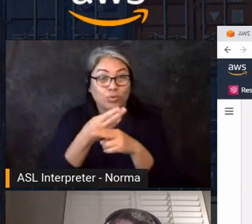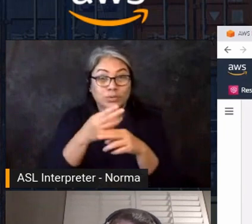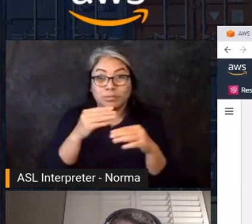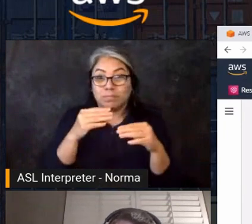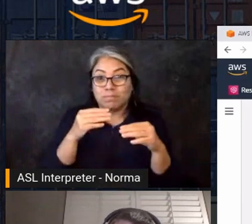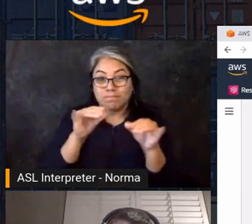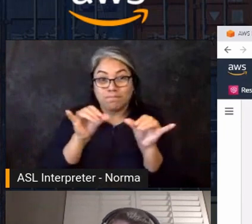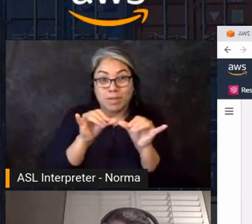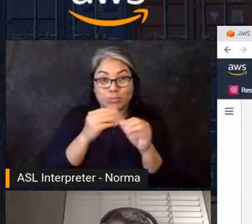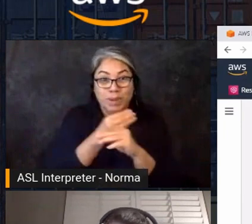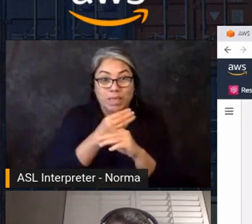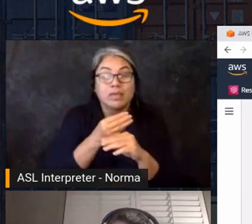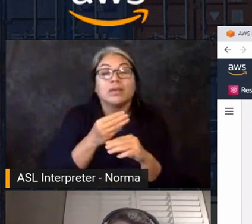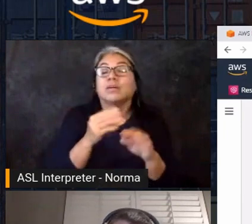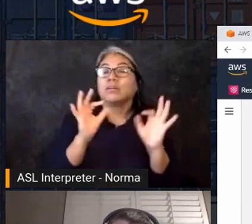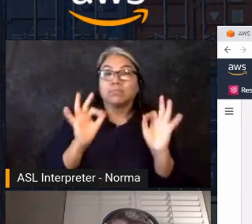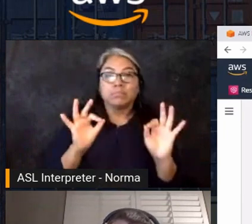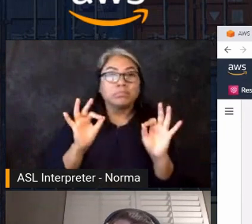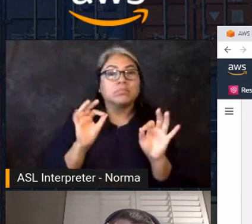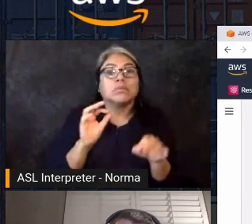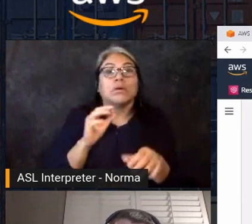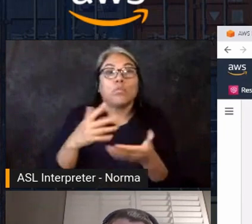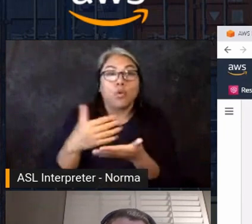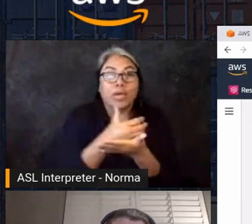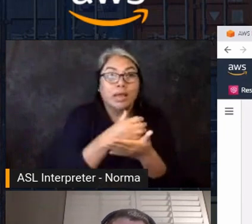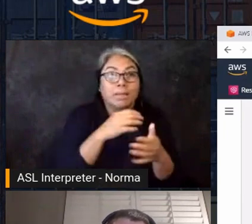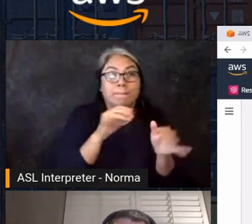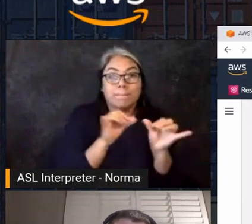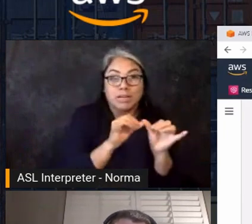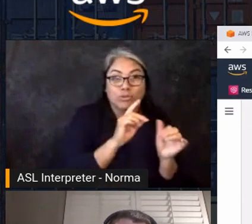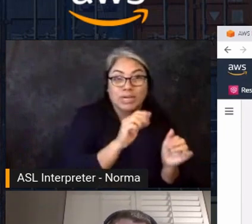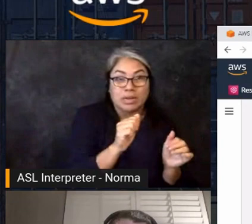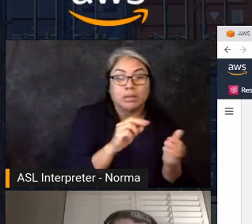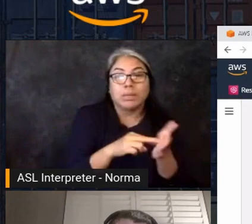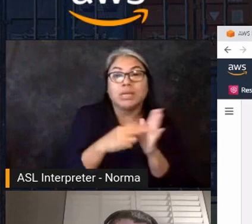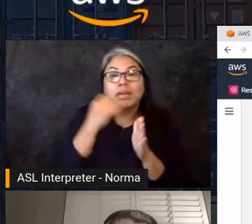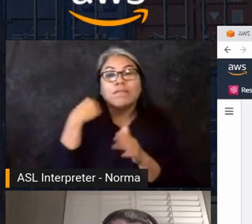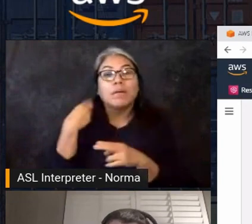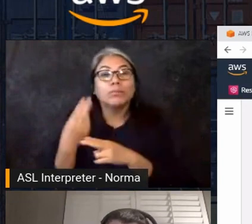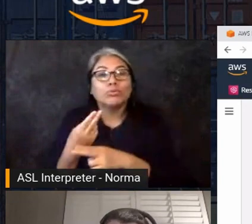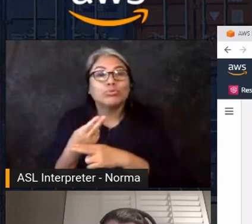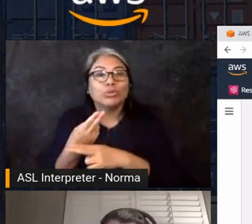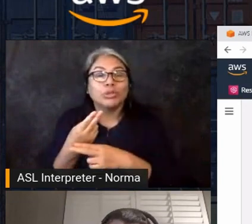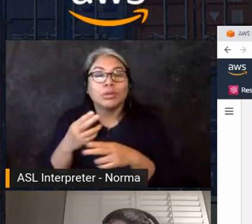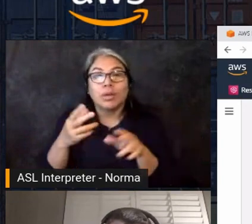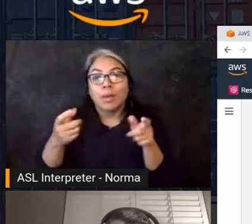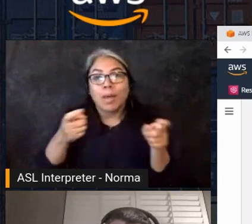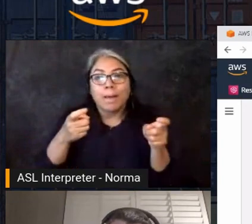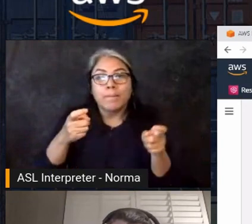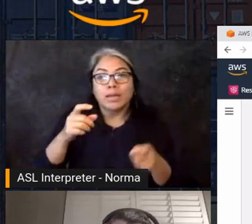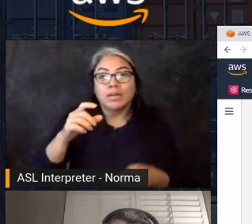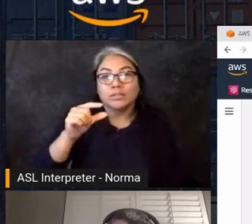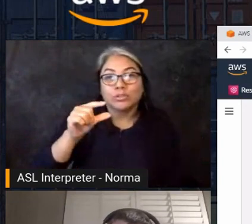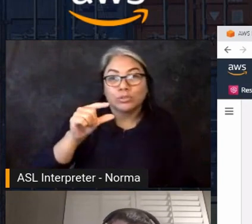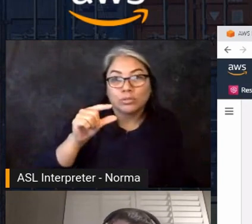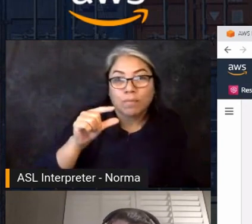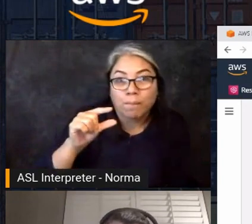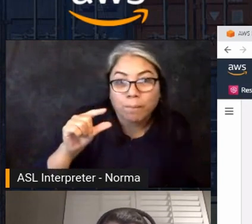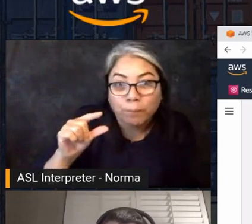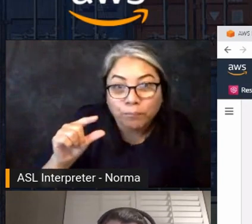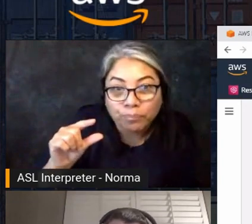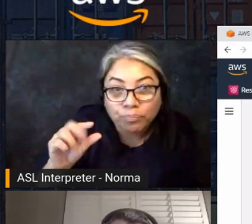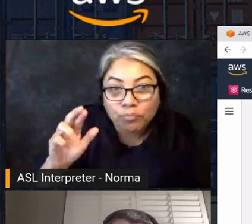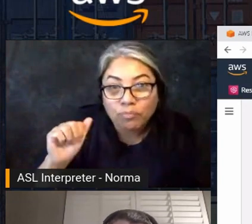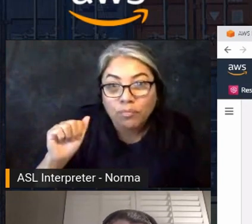it is it works well with just get metric data, meaning that if I'm using Manage Grafana or Grafana, and I'm using the